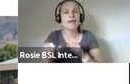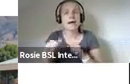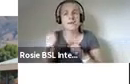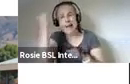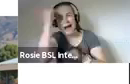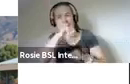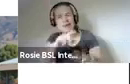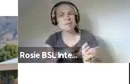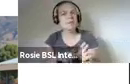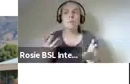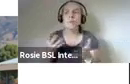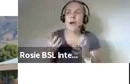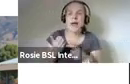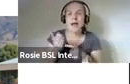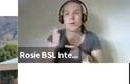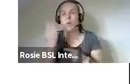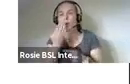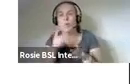year.